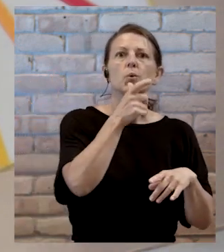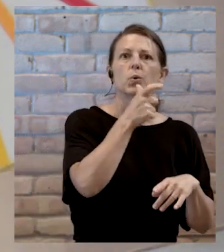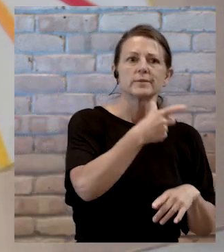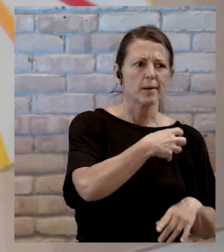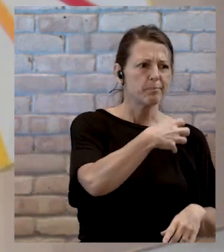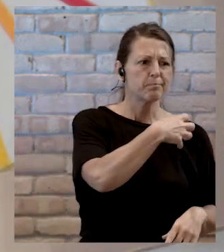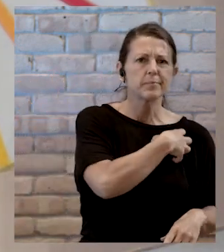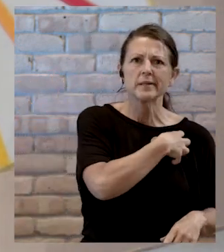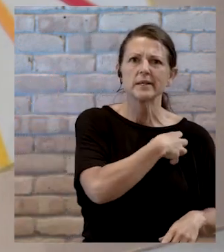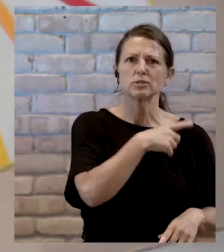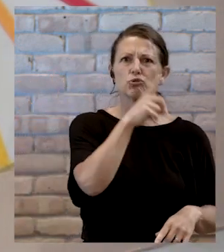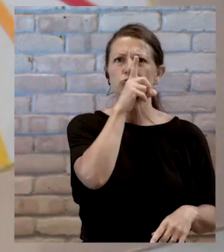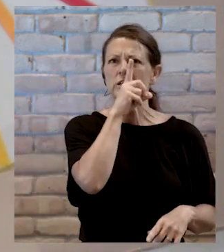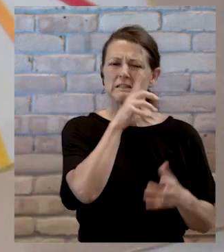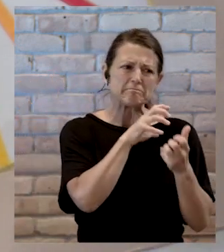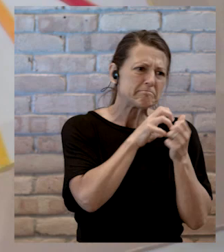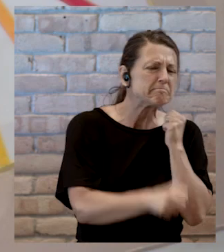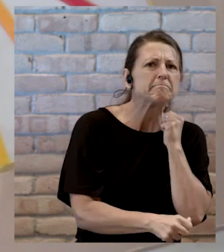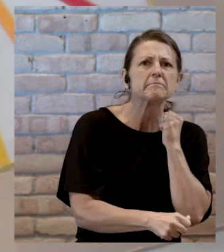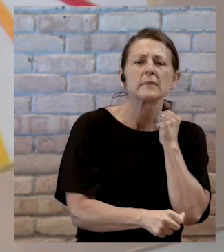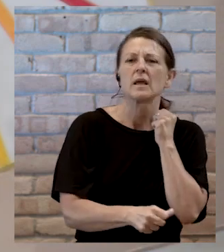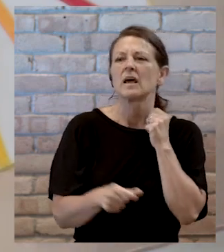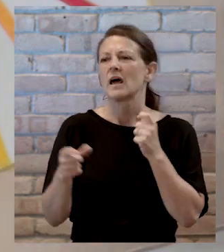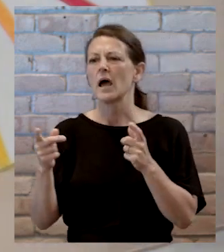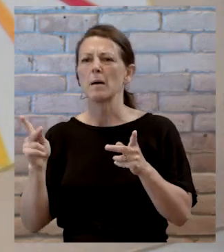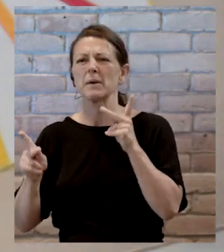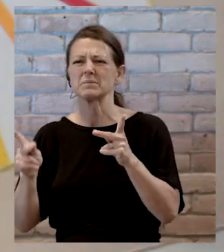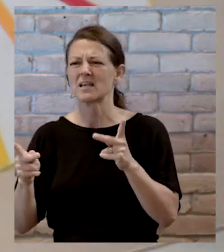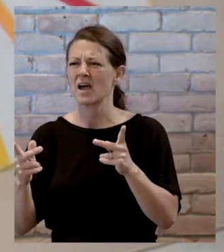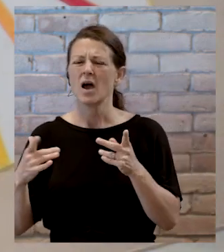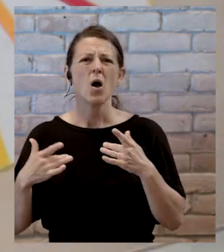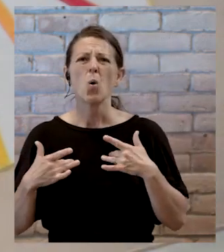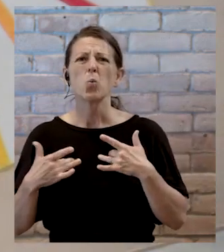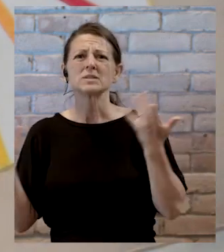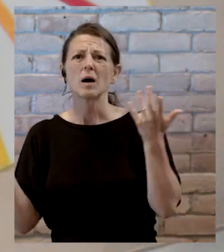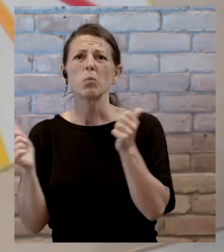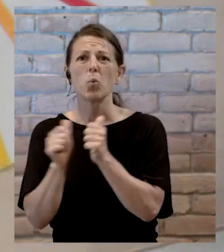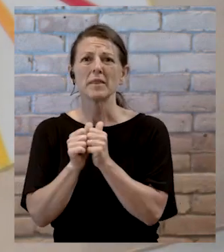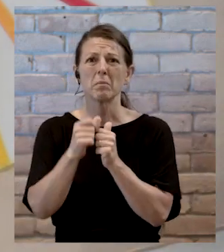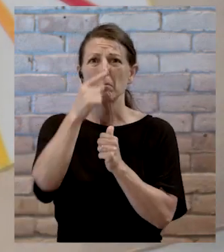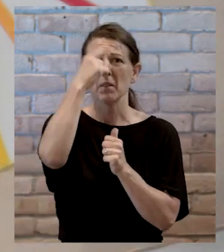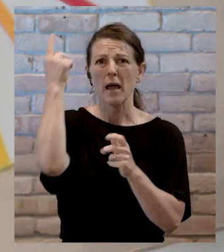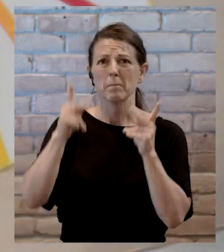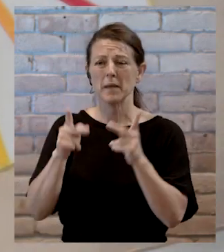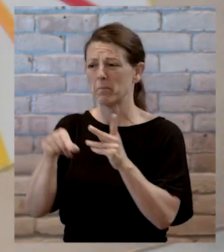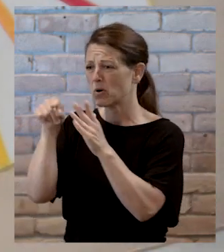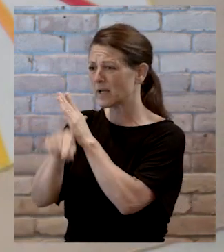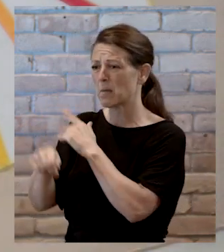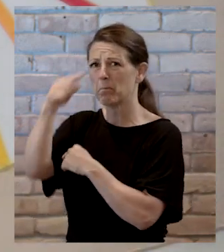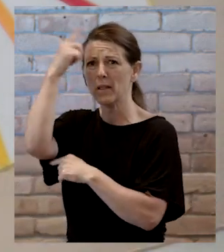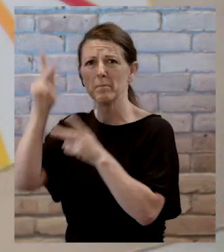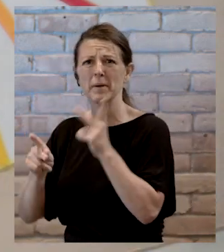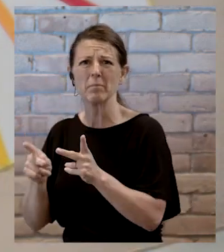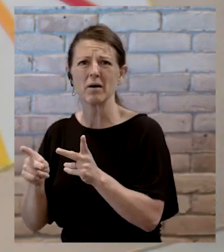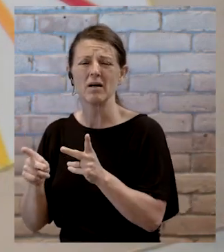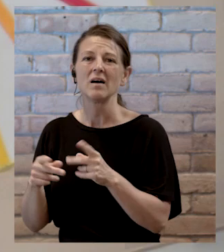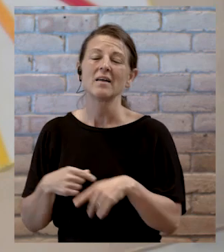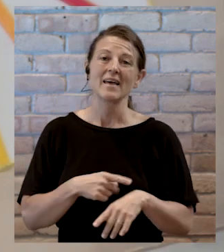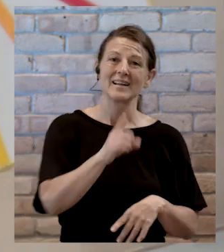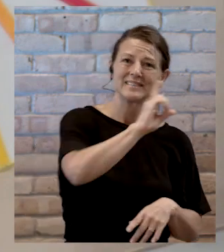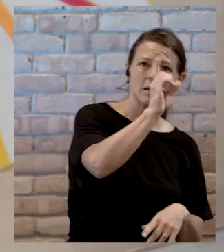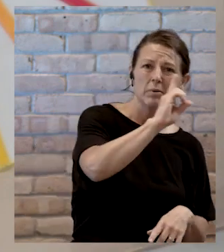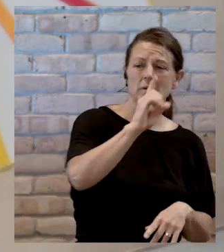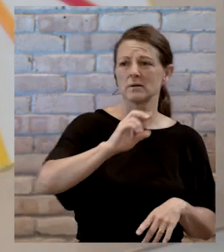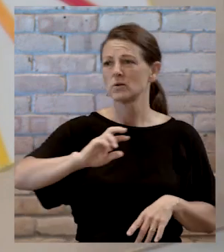police brutality versus those who say, what's the deal with black-on-black crime? It's Democrat